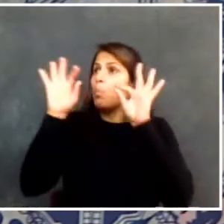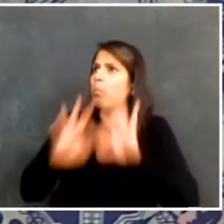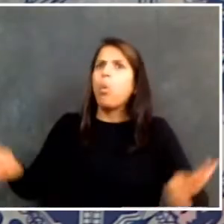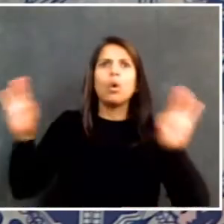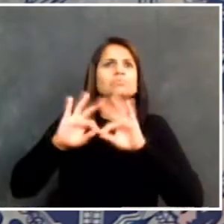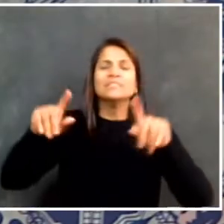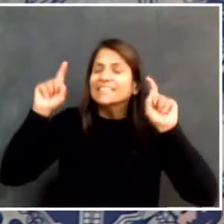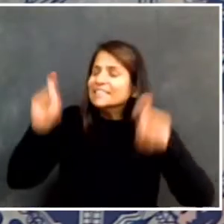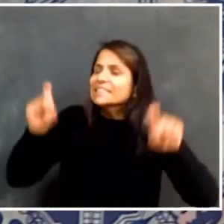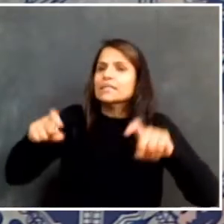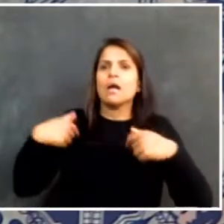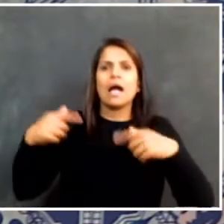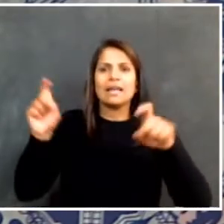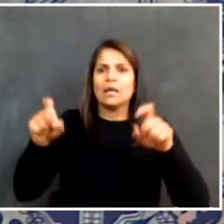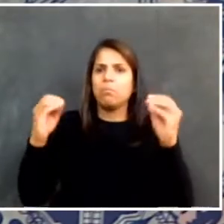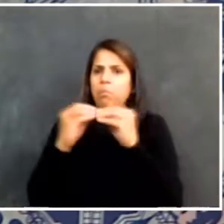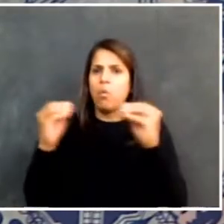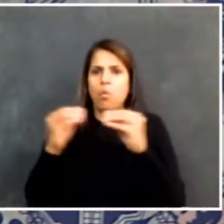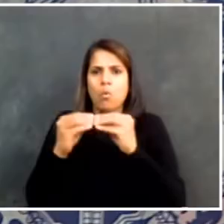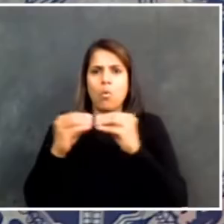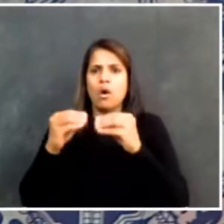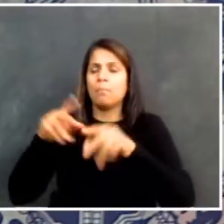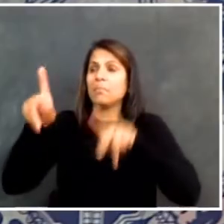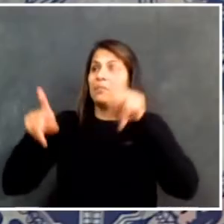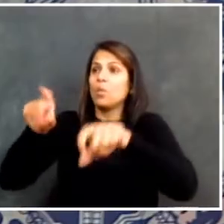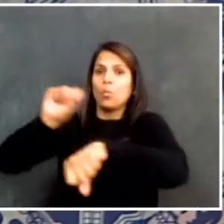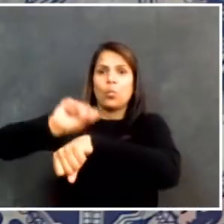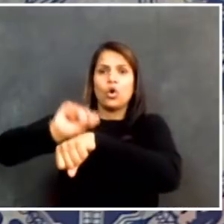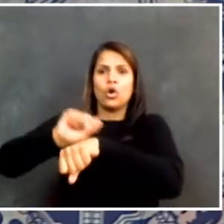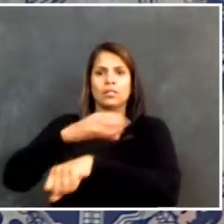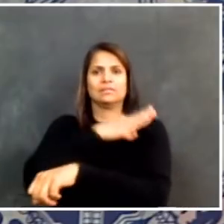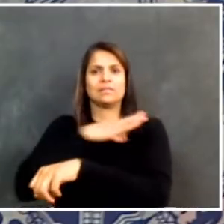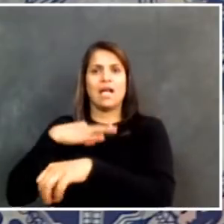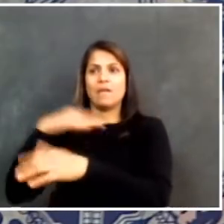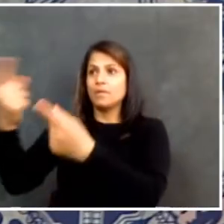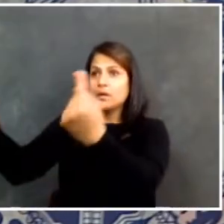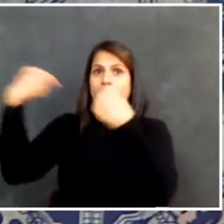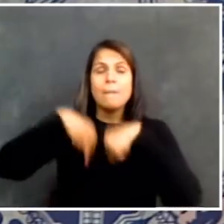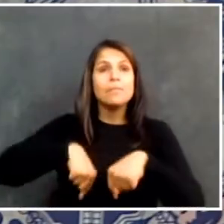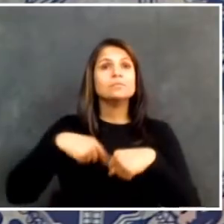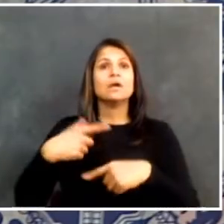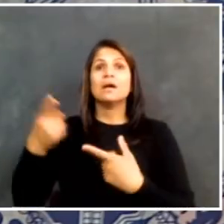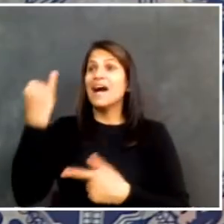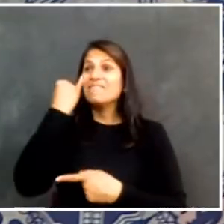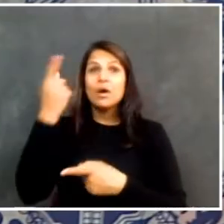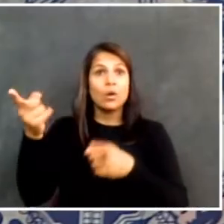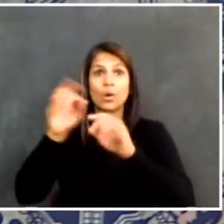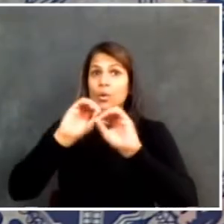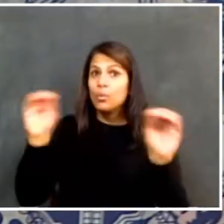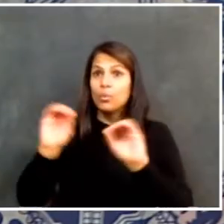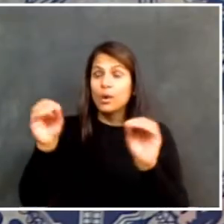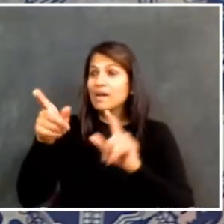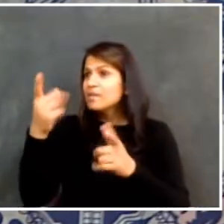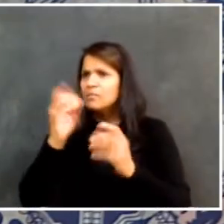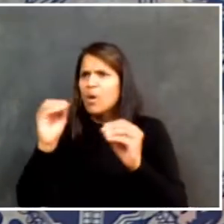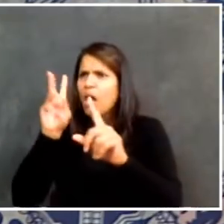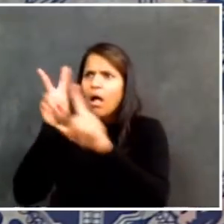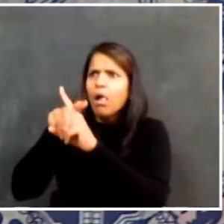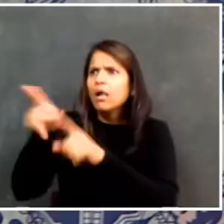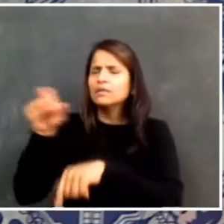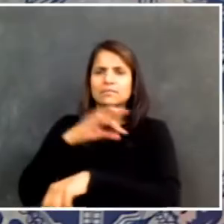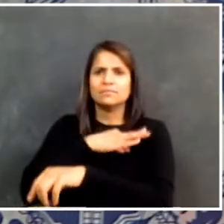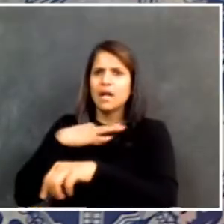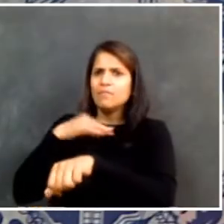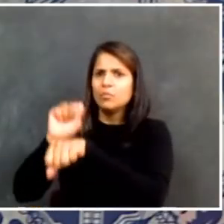being used, we got to fix that immediately. The ventilators. EDC has been progressing with that